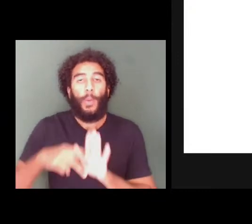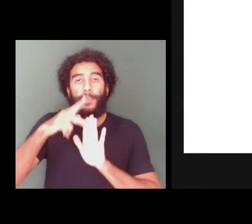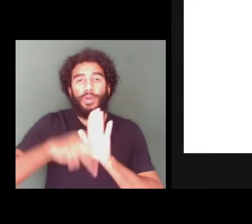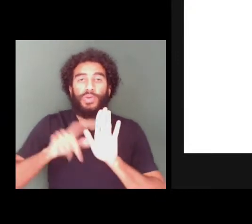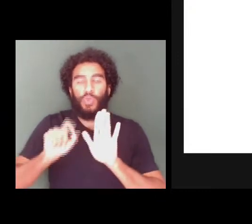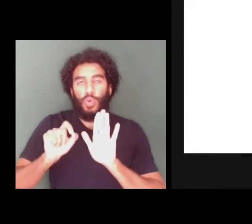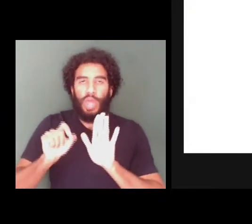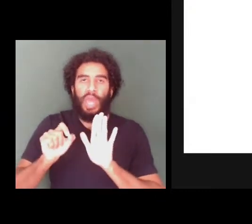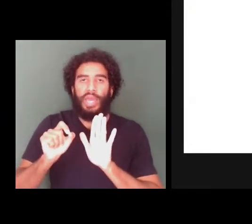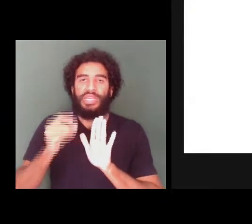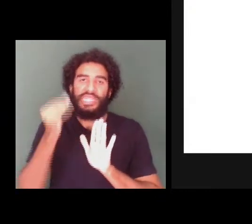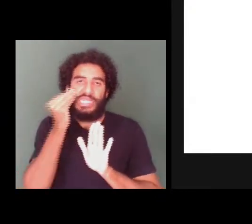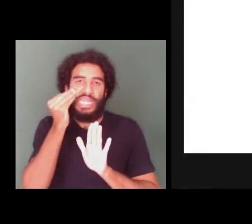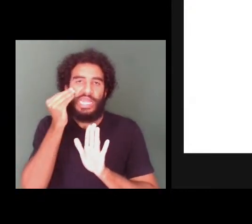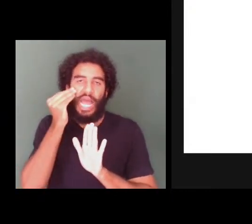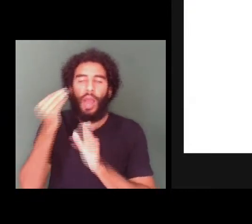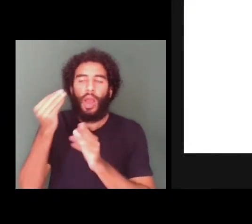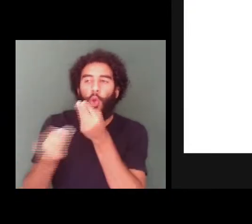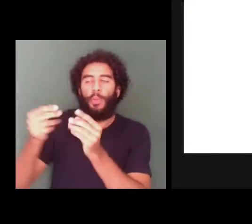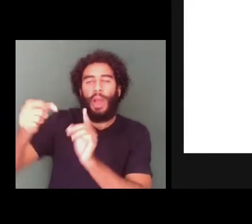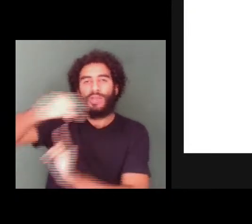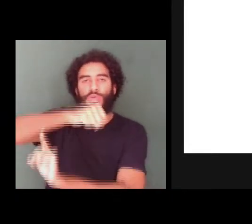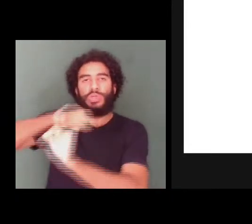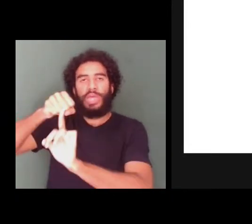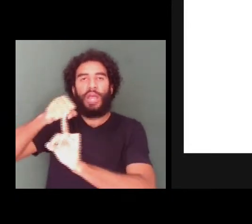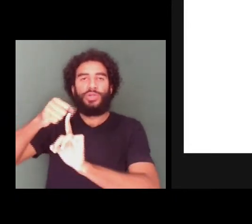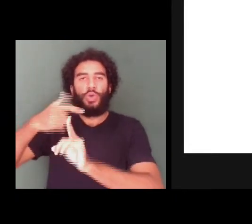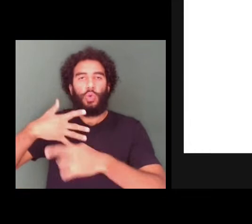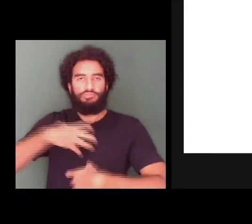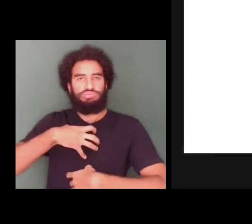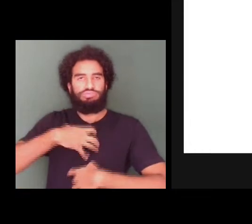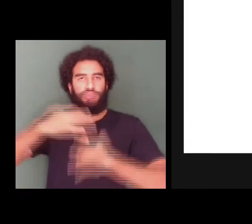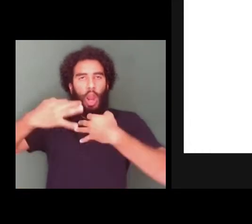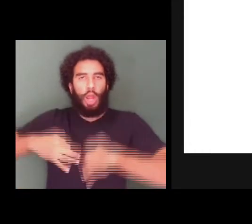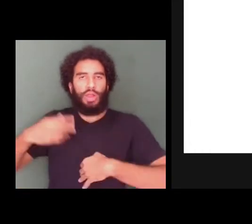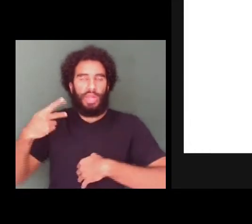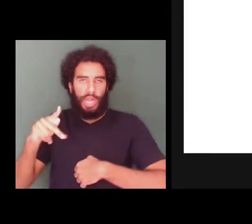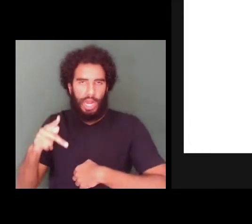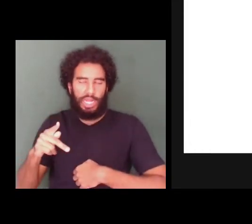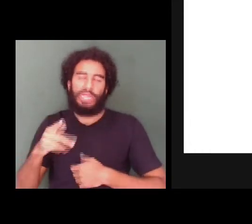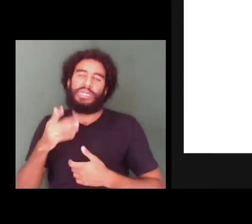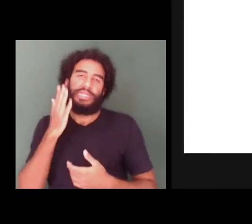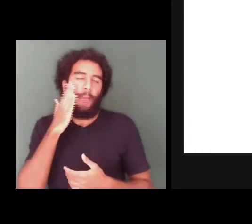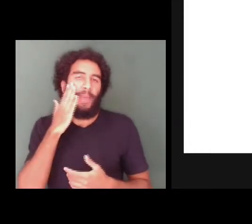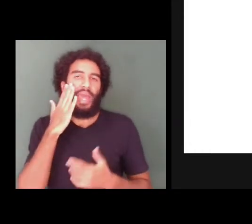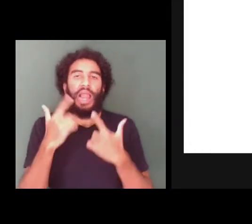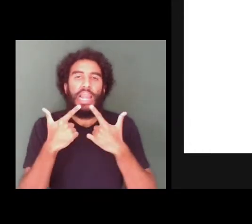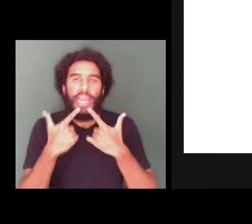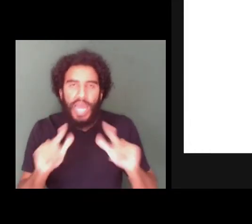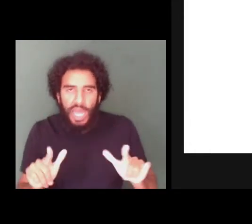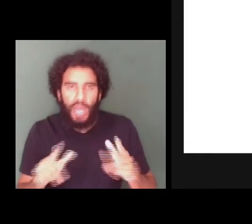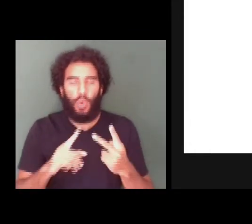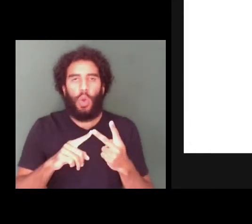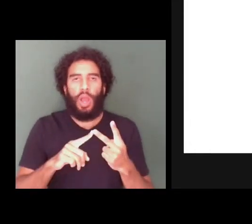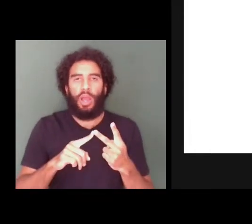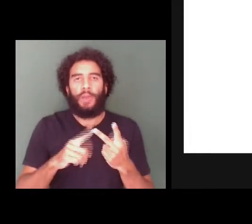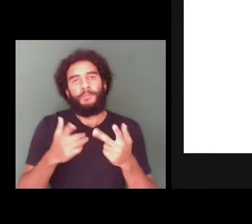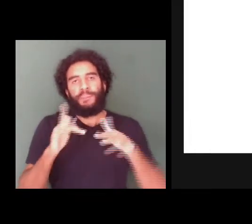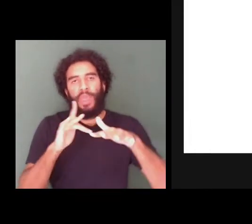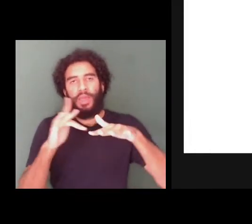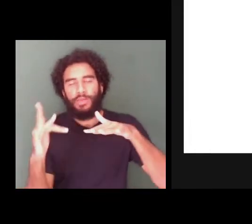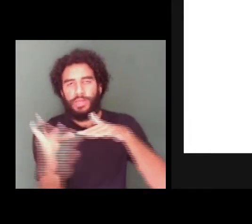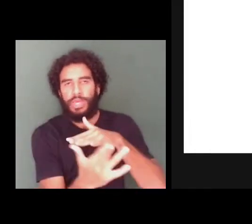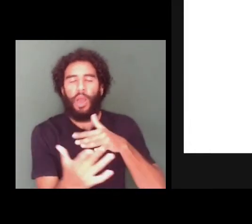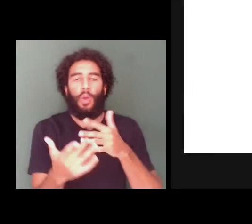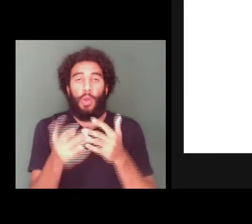11 languages, examining across a 6-month period, what do we actually see is happening on the internet in social